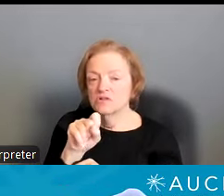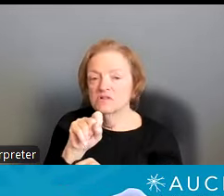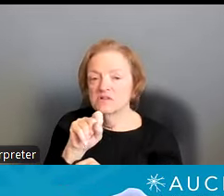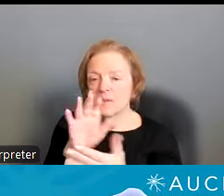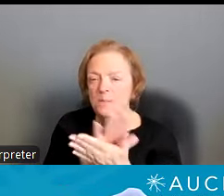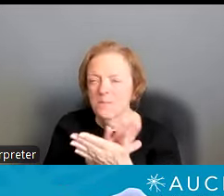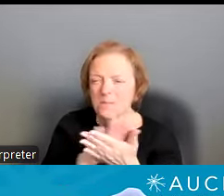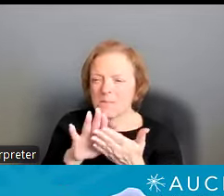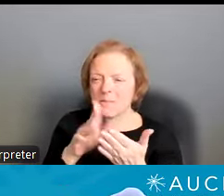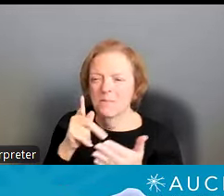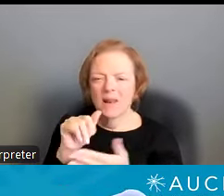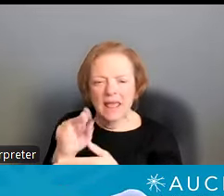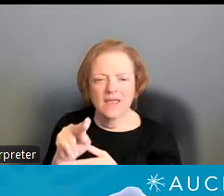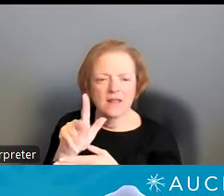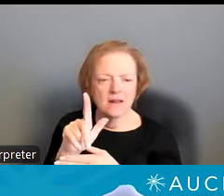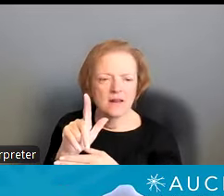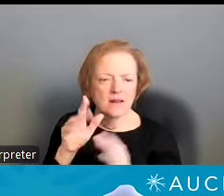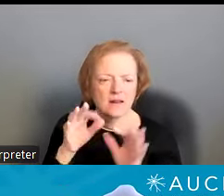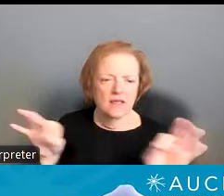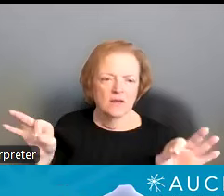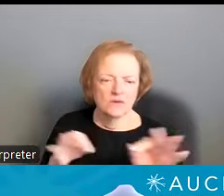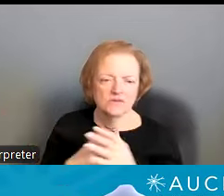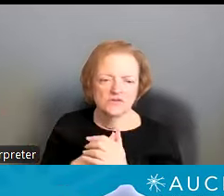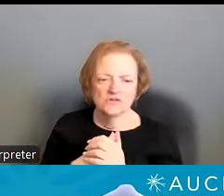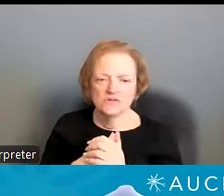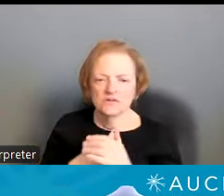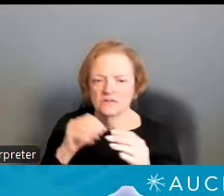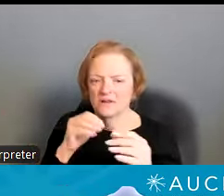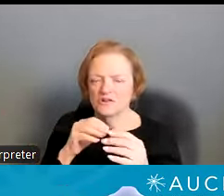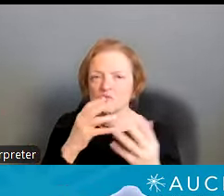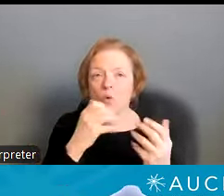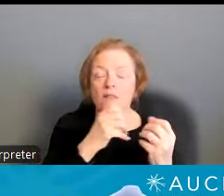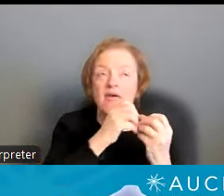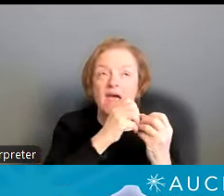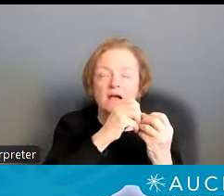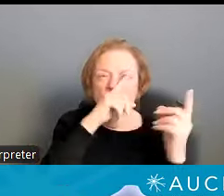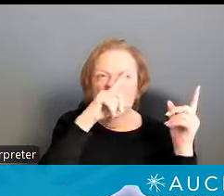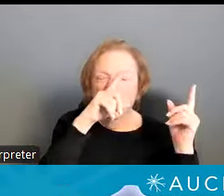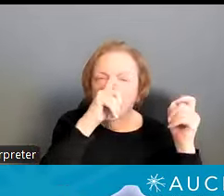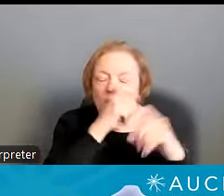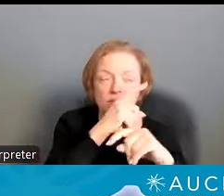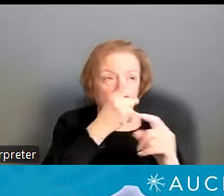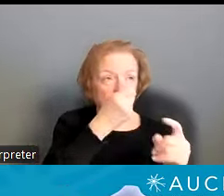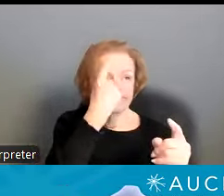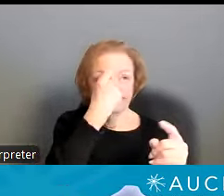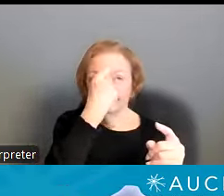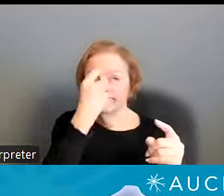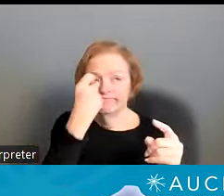content into plain language if you are looking for resources into that.